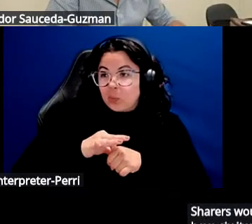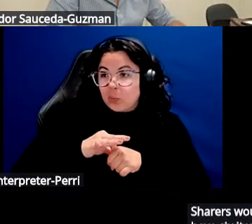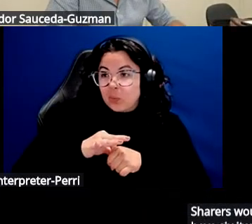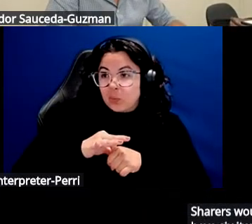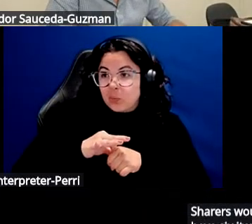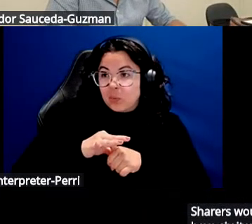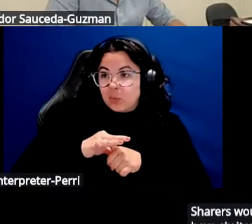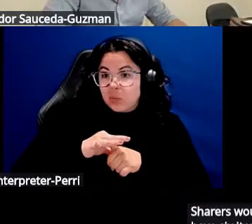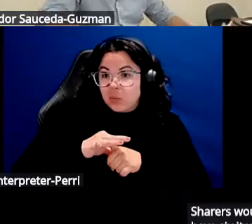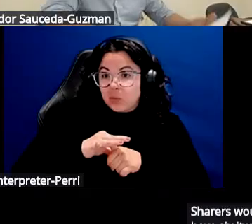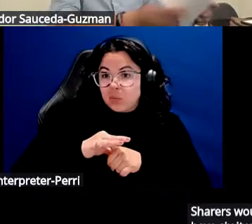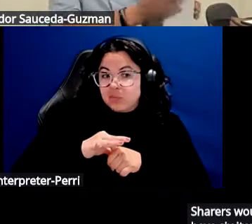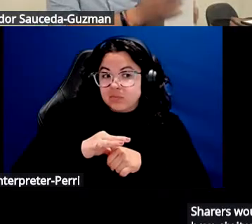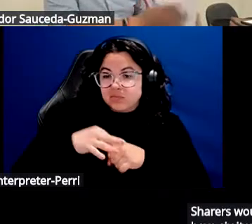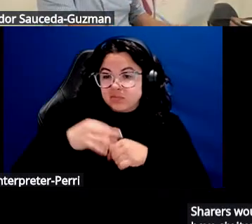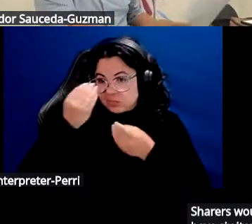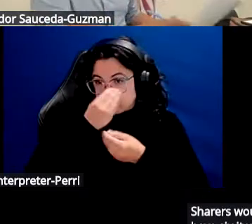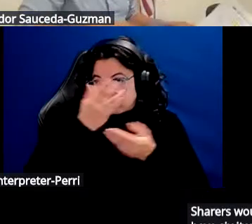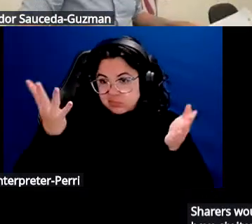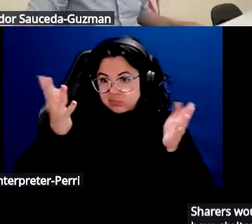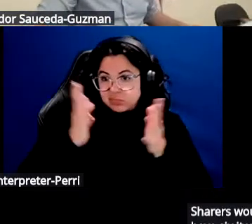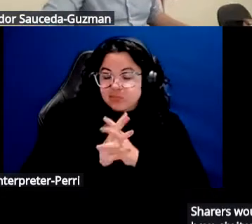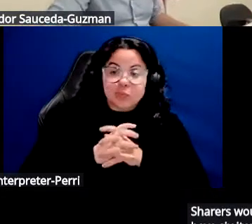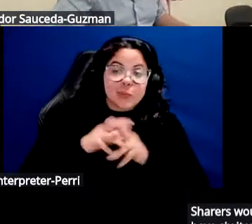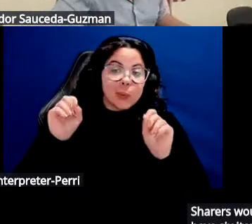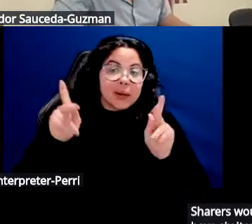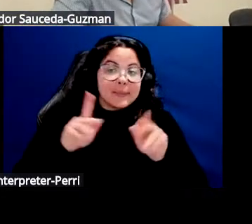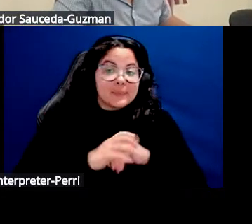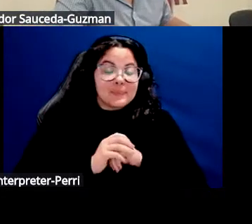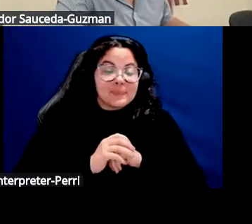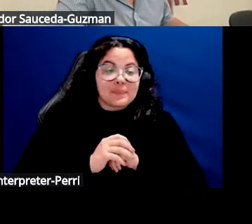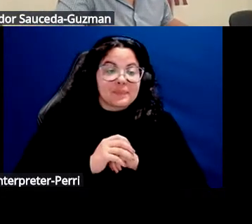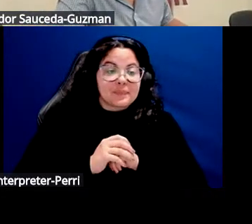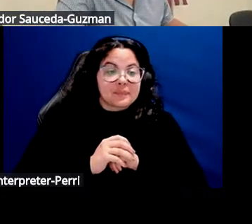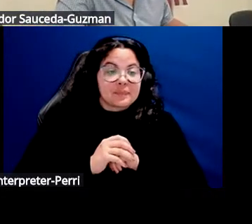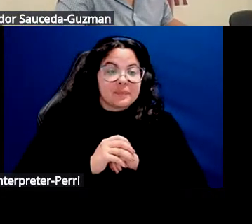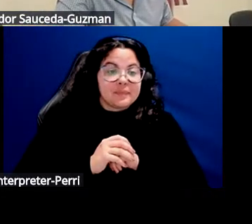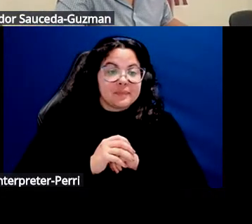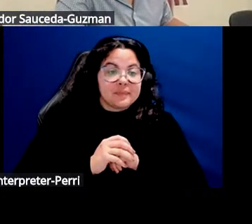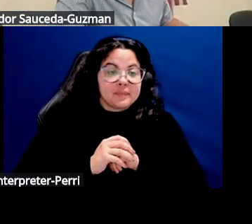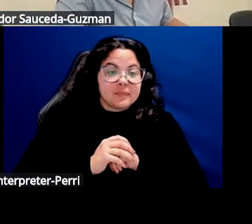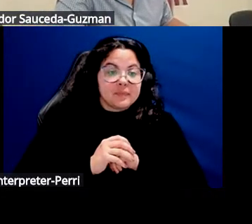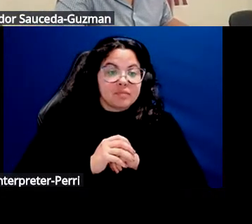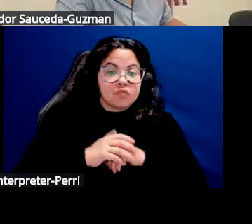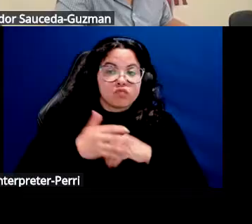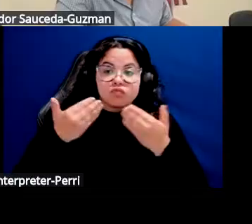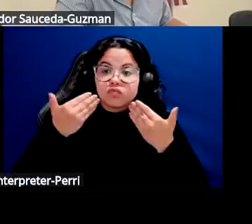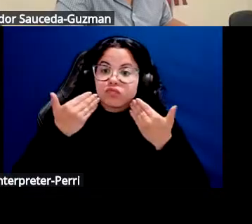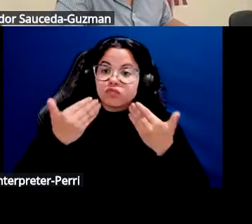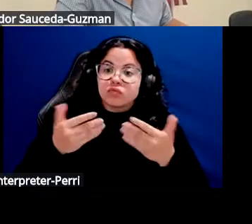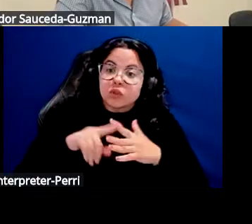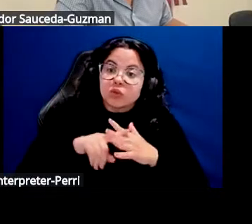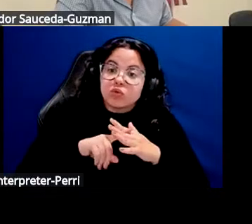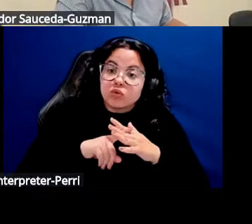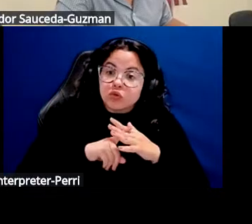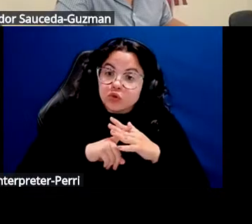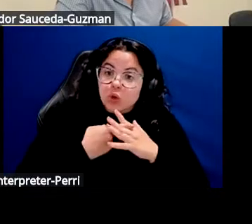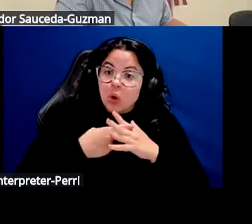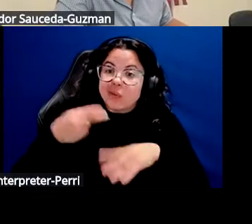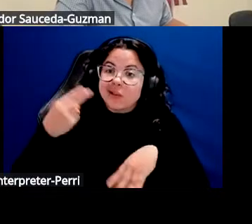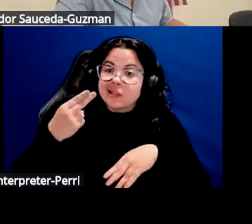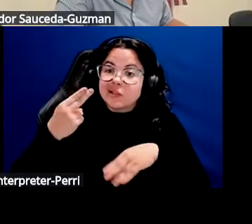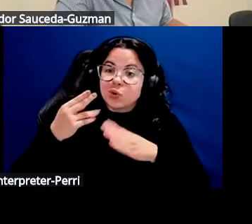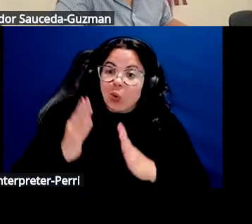for the All public's right. attention. Okay. So let's start with the